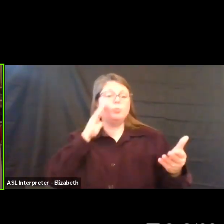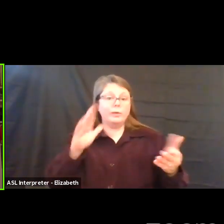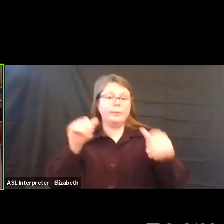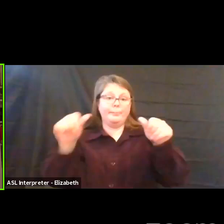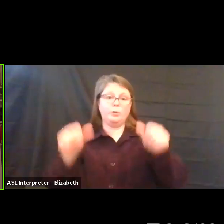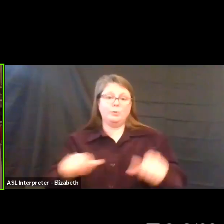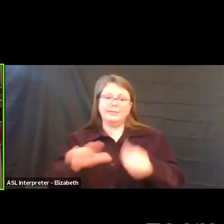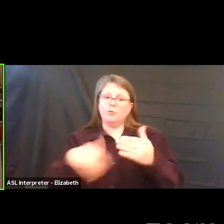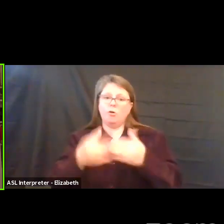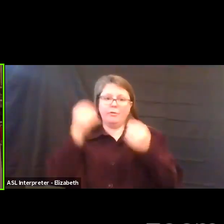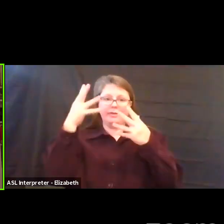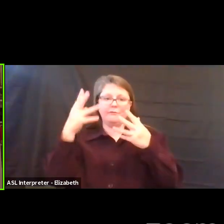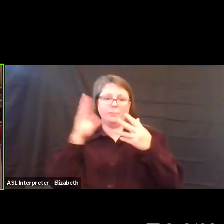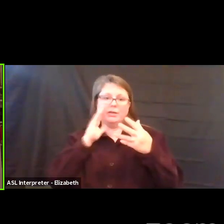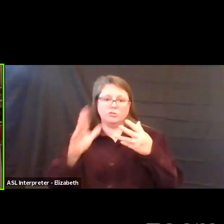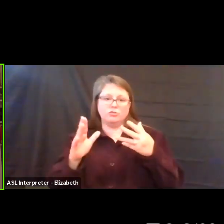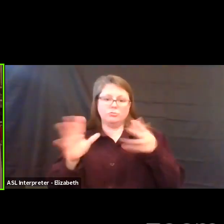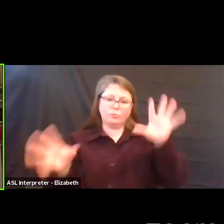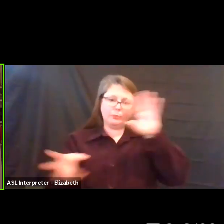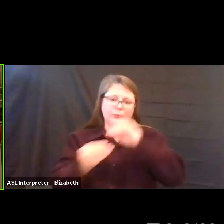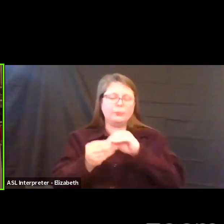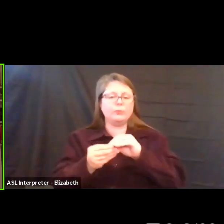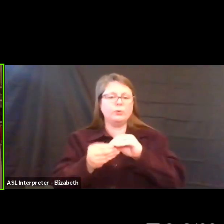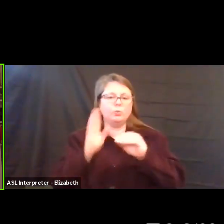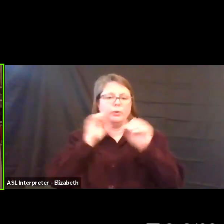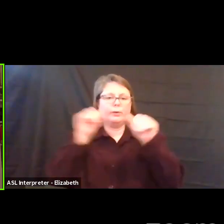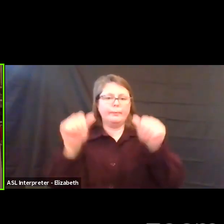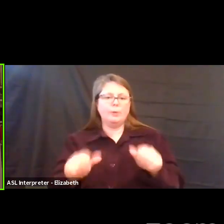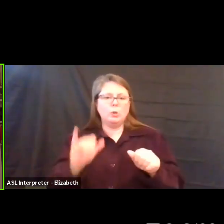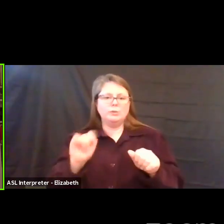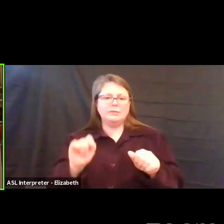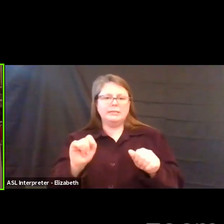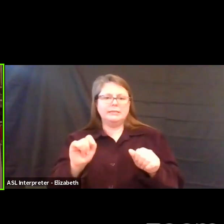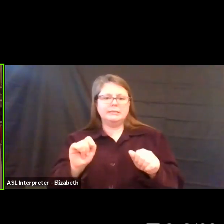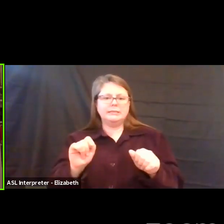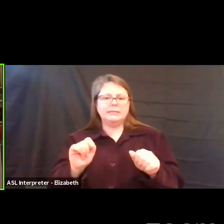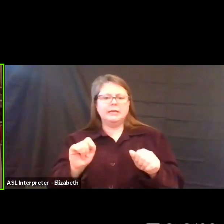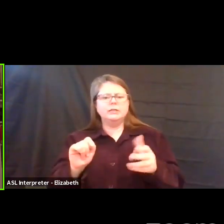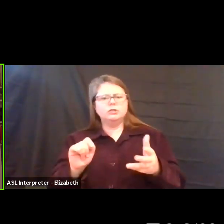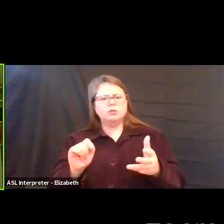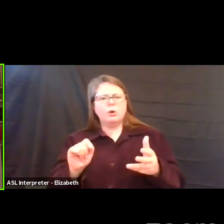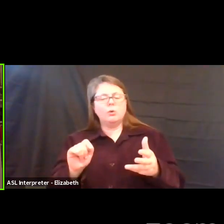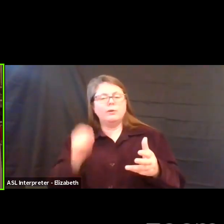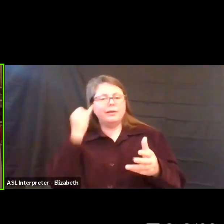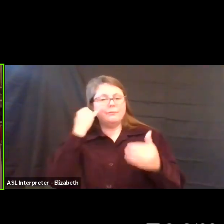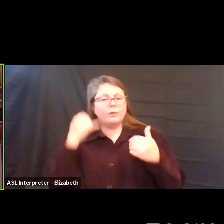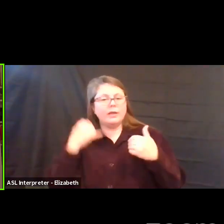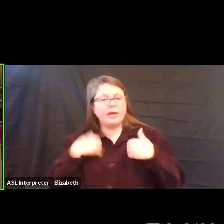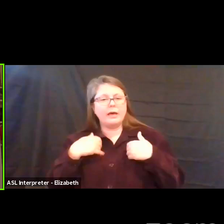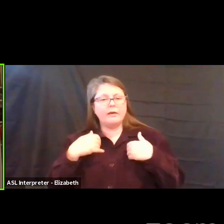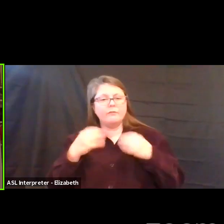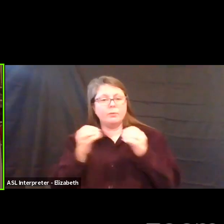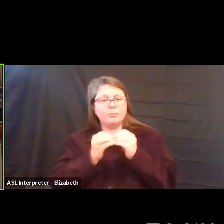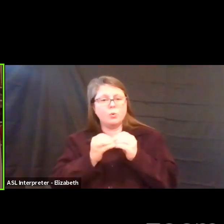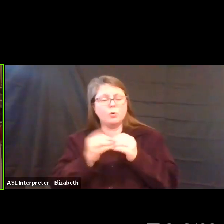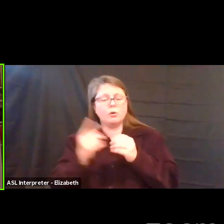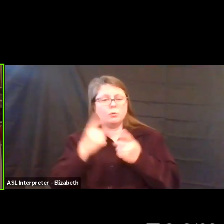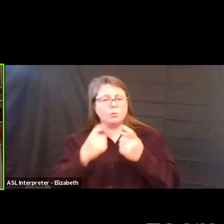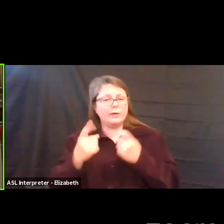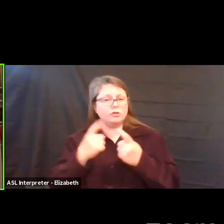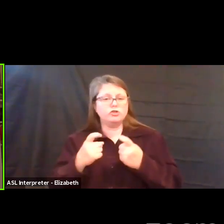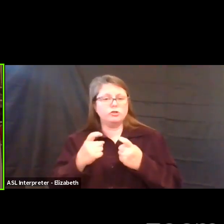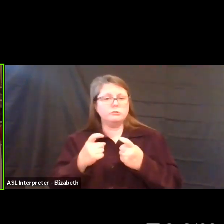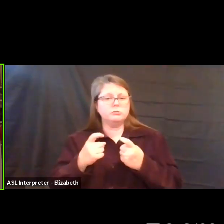minutes here where we can take some questions, although we don't have a ton of questions that have accumulated. But I'm going to start with this one and see if